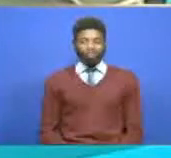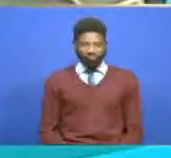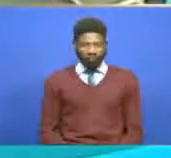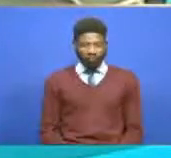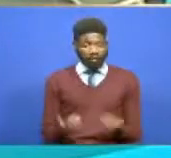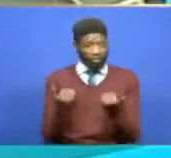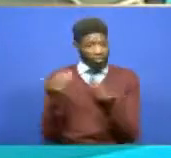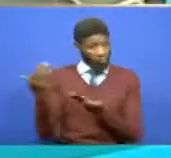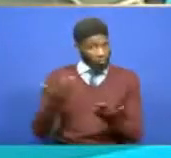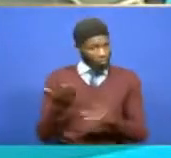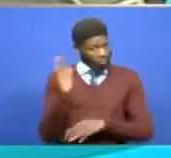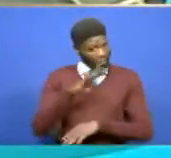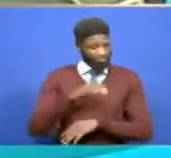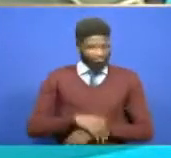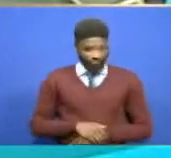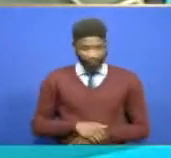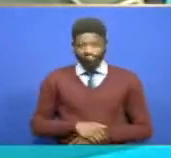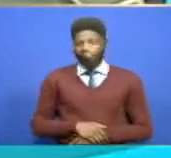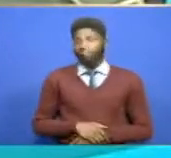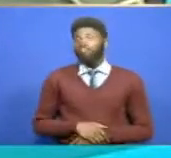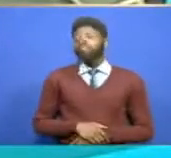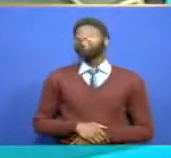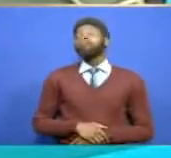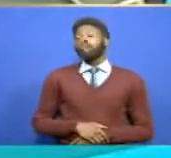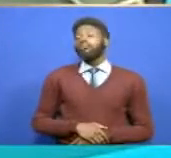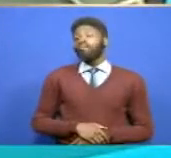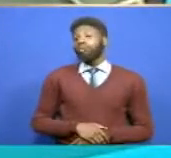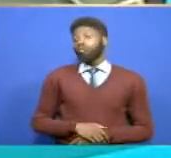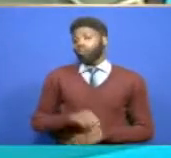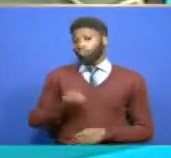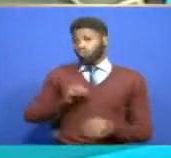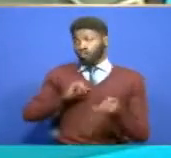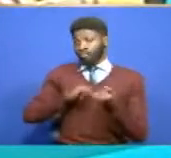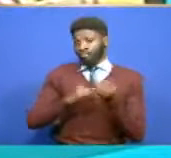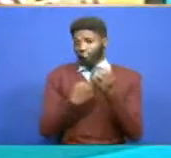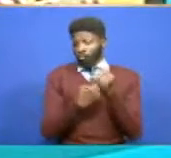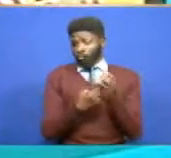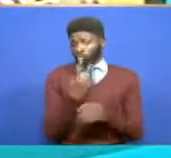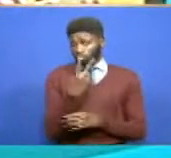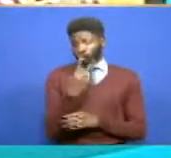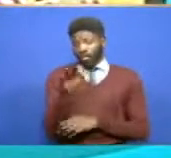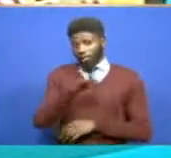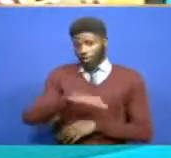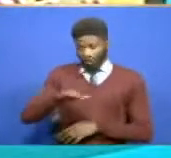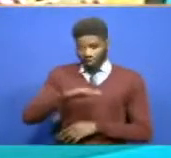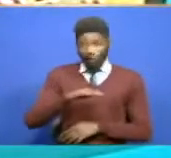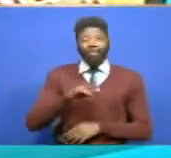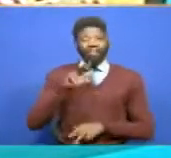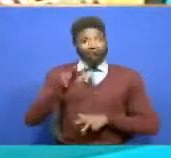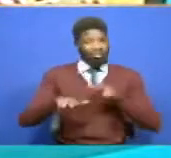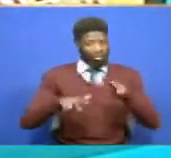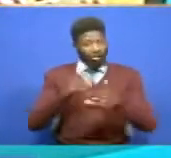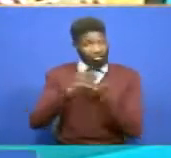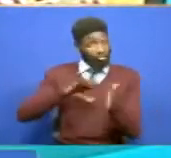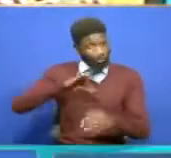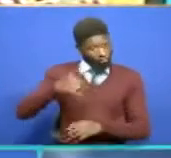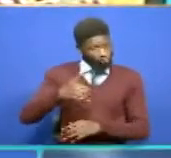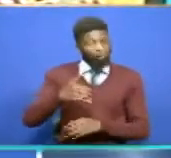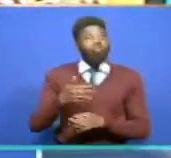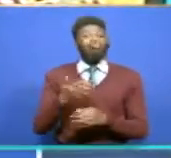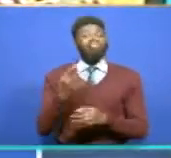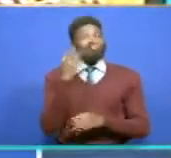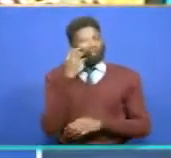Now, welcome back. And a young couple from Kimunya village in Kirinyaga East sub-county is living in agony after their